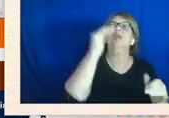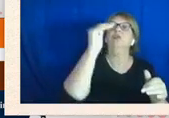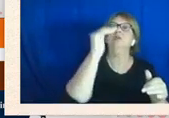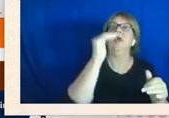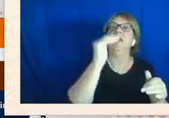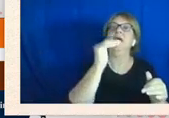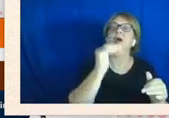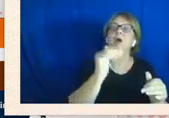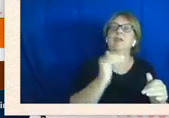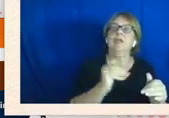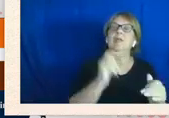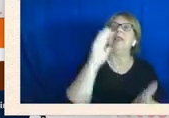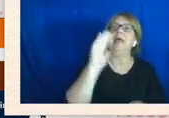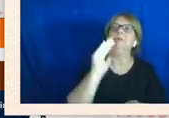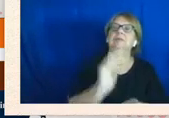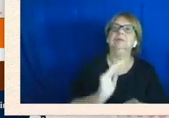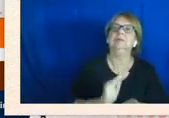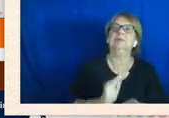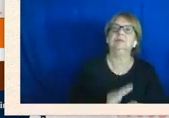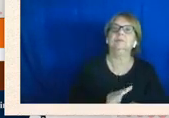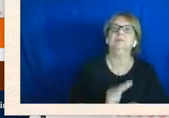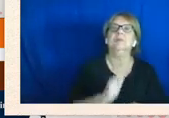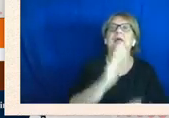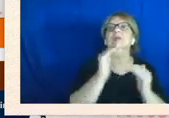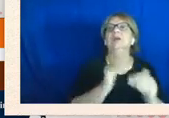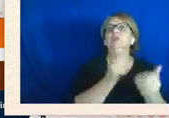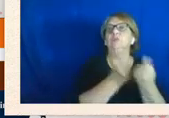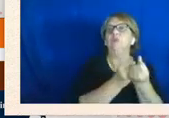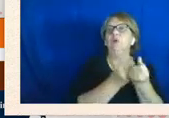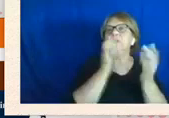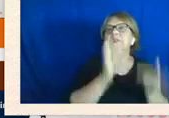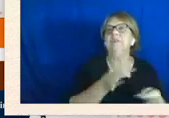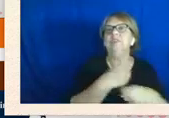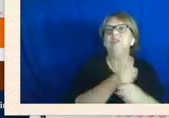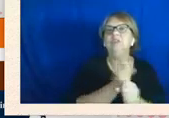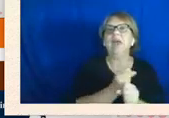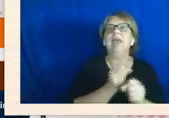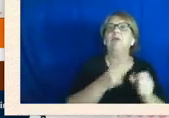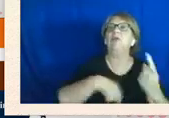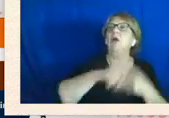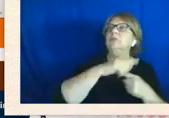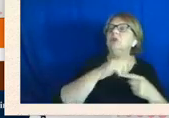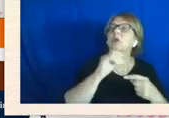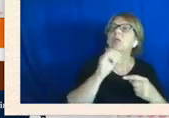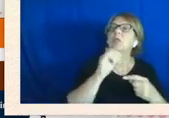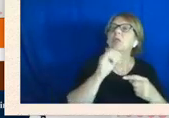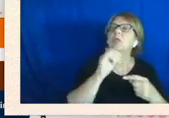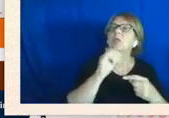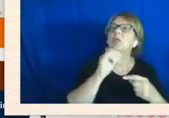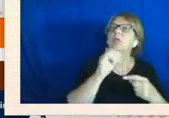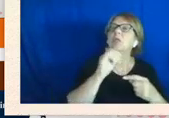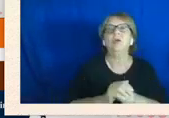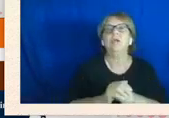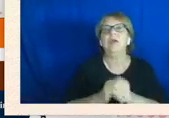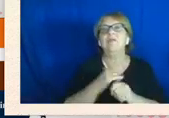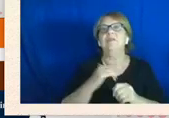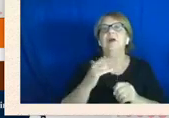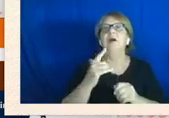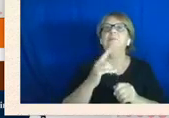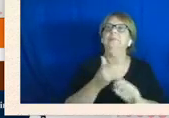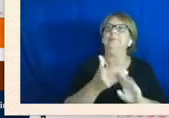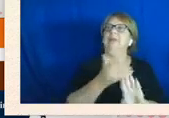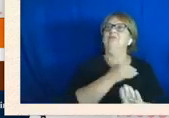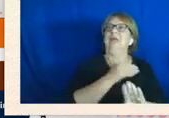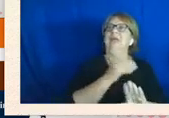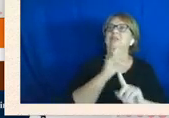less. So we have our supported decision-making with our circle of support, and we have our advanced directives. We have our living